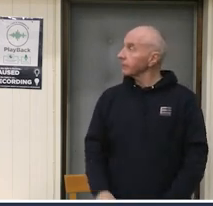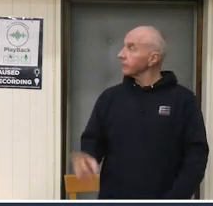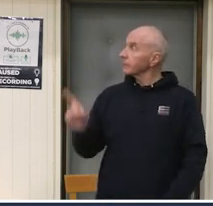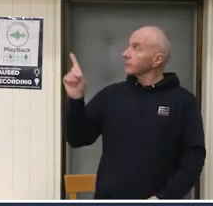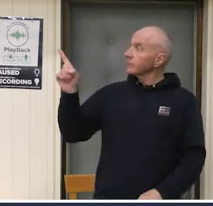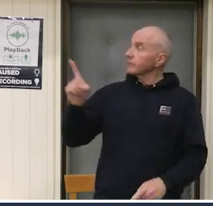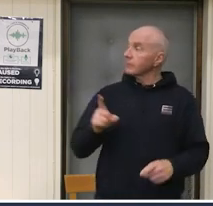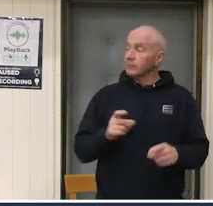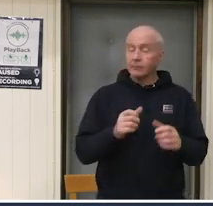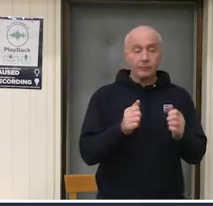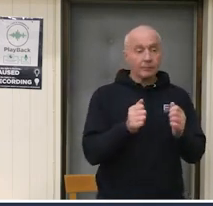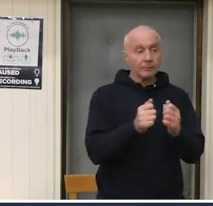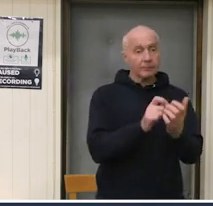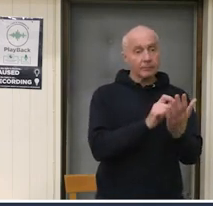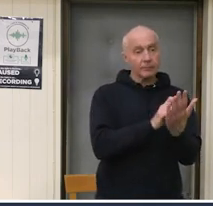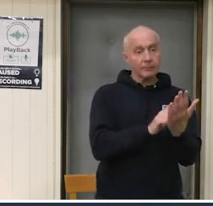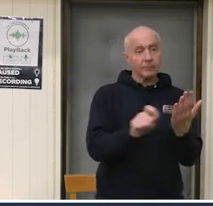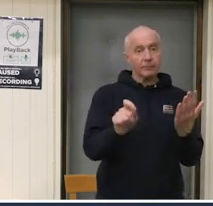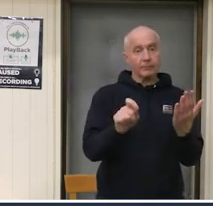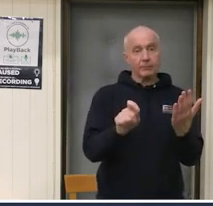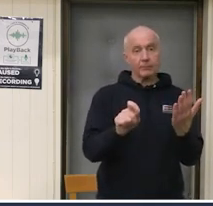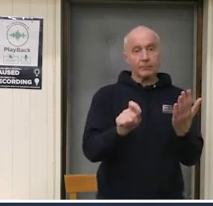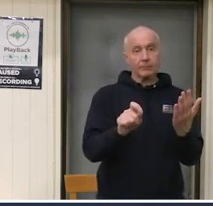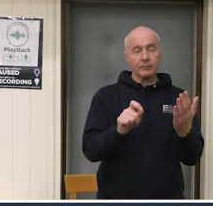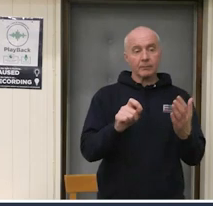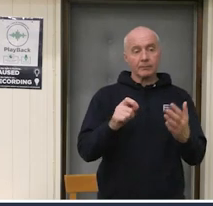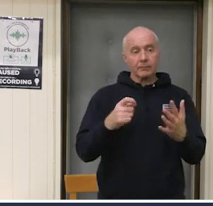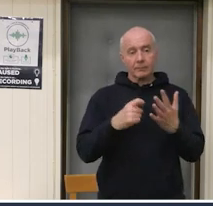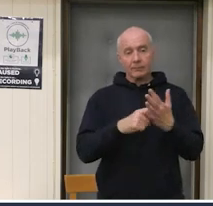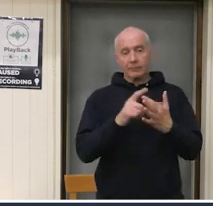like ITER was signed by Reagan and Gorbachev in